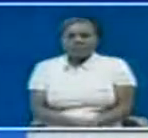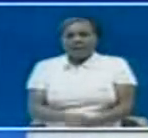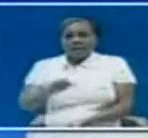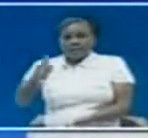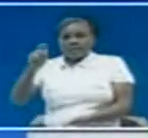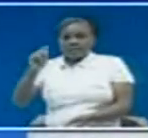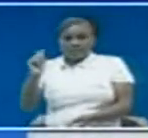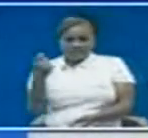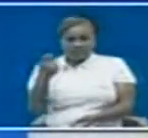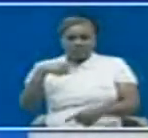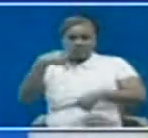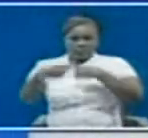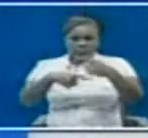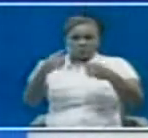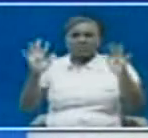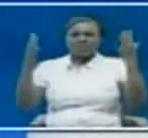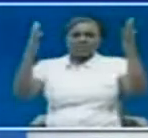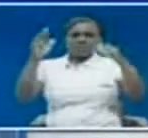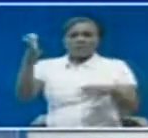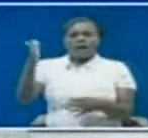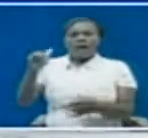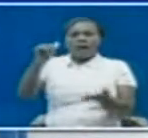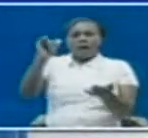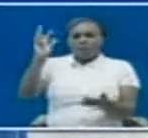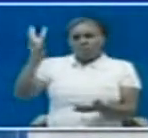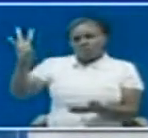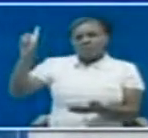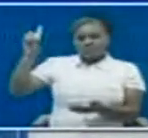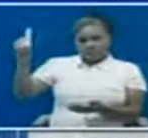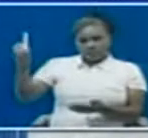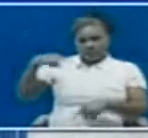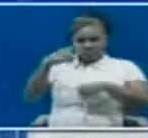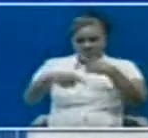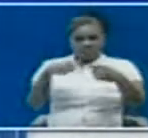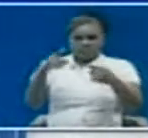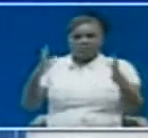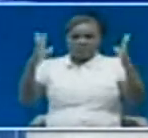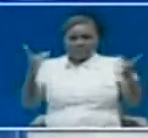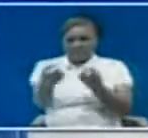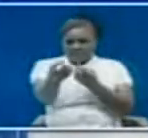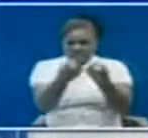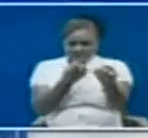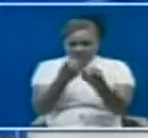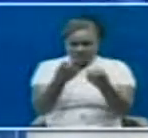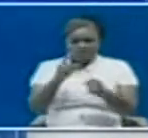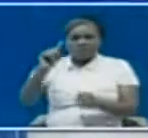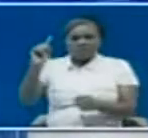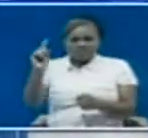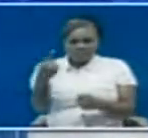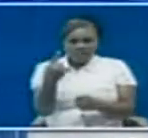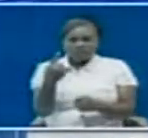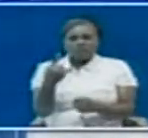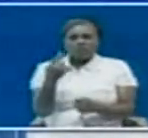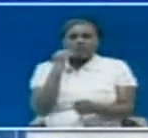Now, the Kenyan stand at the ongoing Smithsonian Folklife Festival in Washington, D.C. was a major attraction as the festival hit the